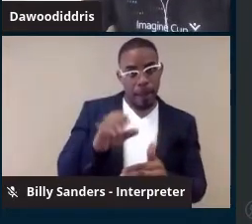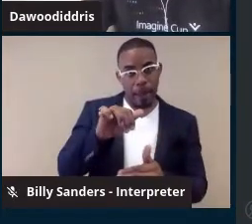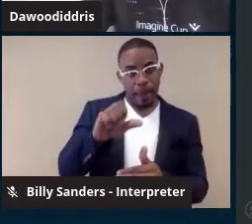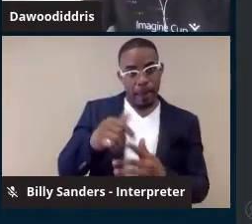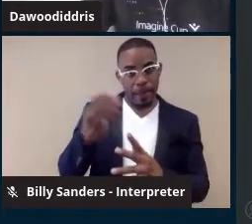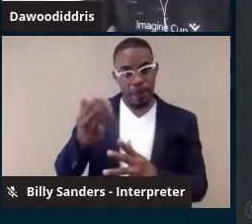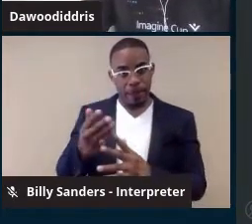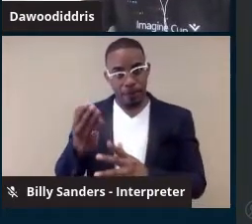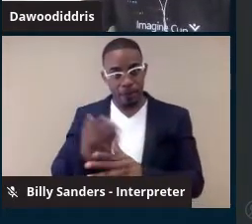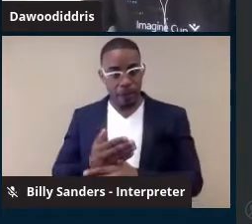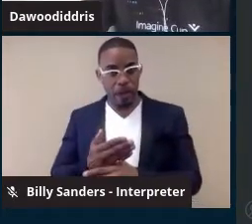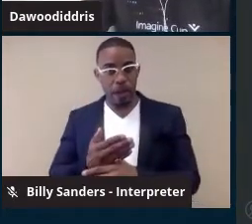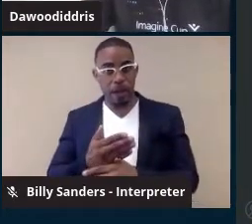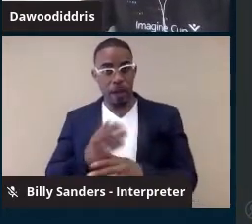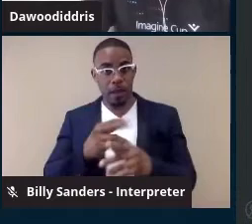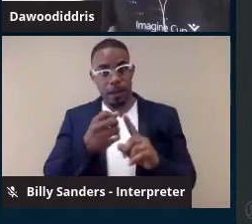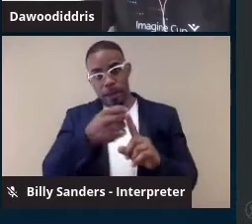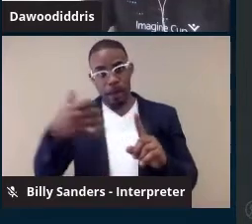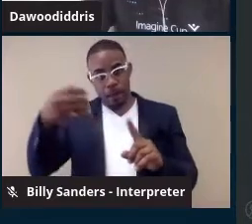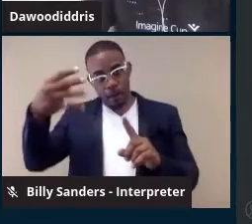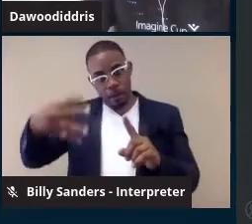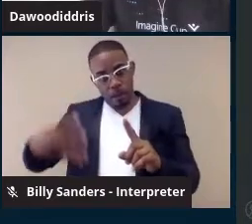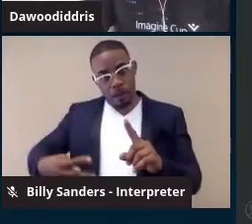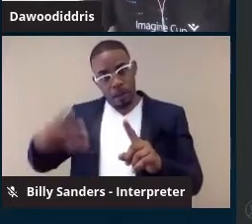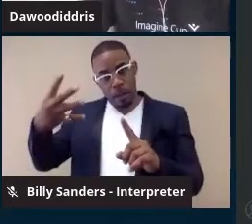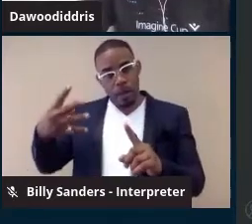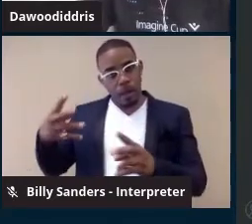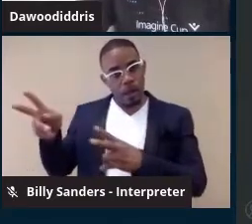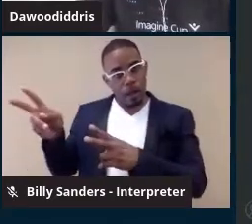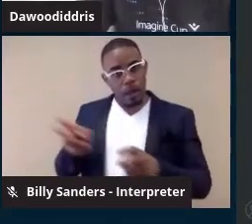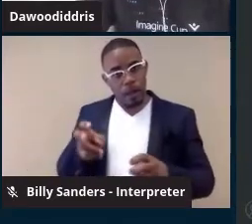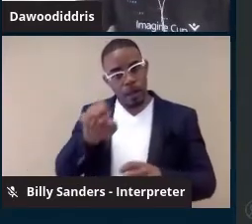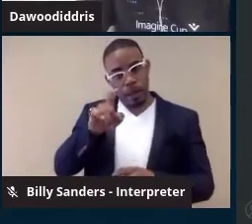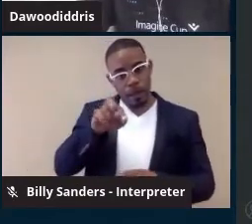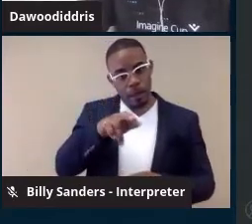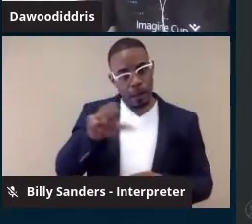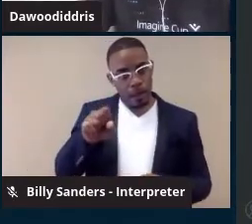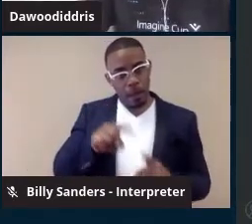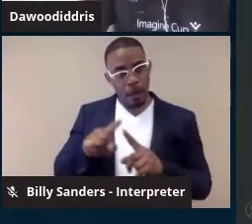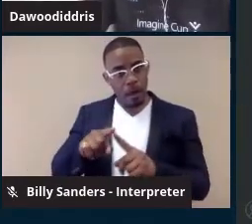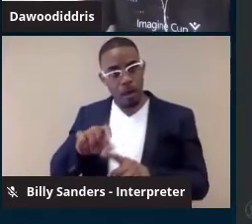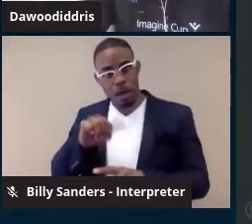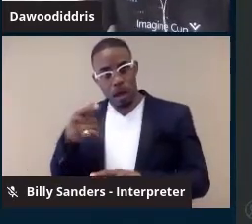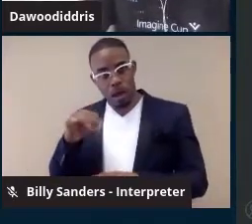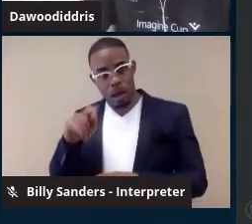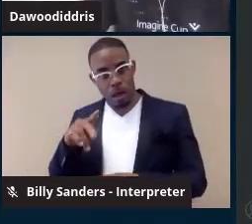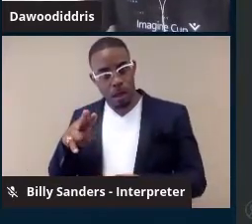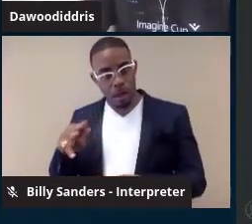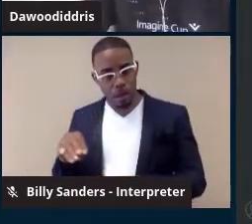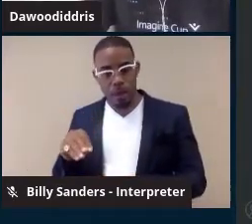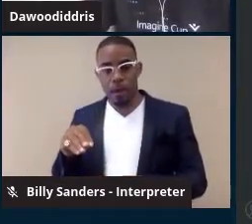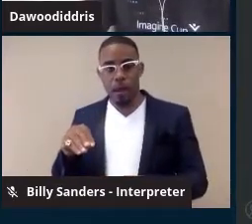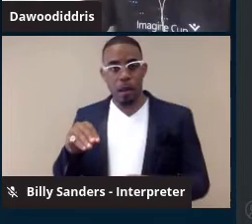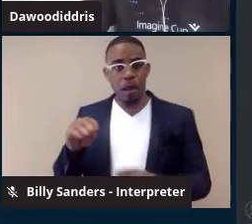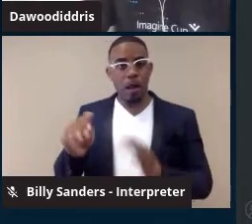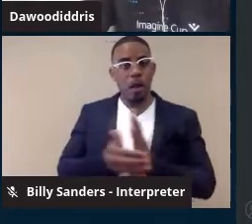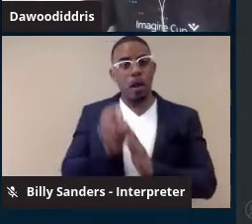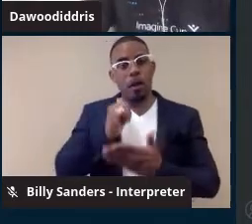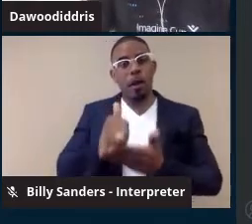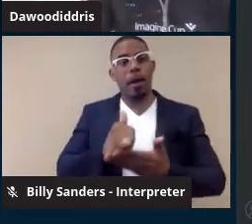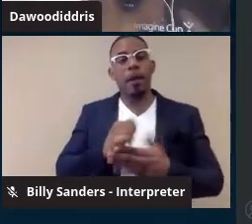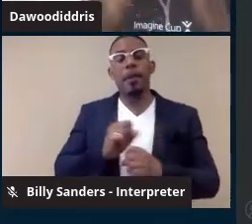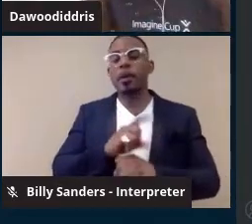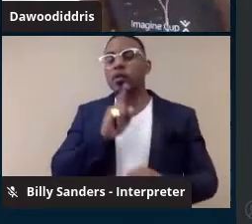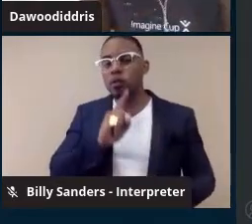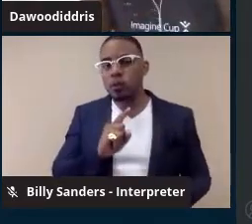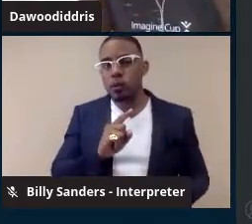Our package.json file has helped us to pull in, Express and also NodeMoon. All right. So NodeMoon will just help us to make